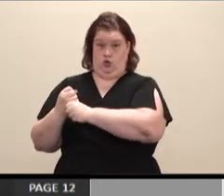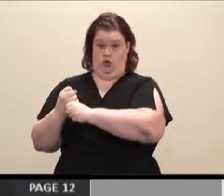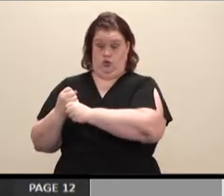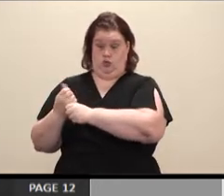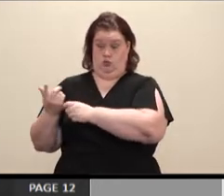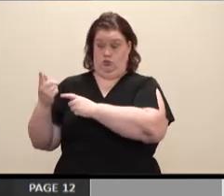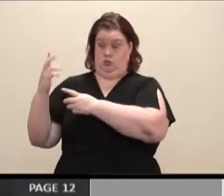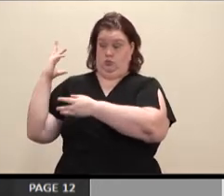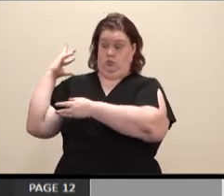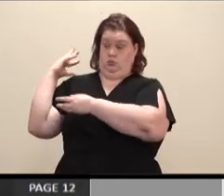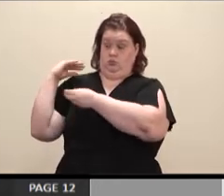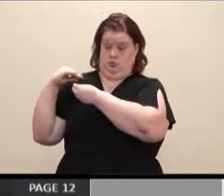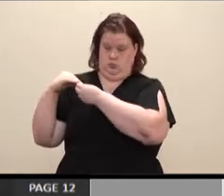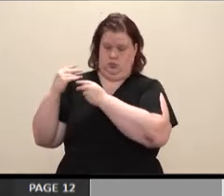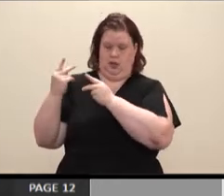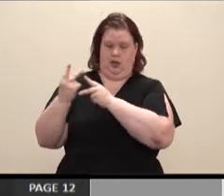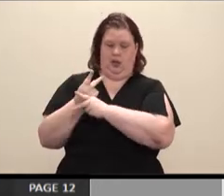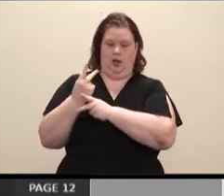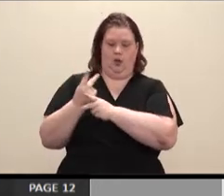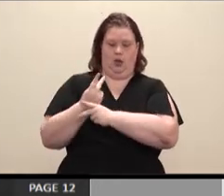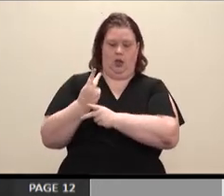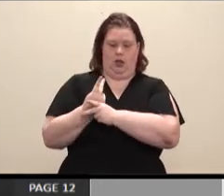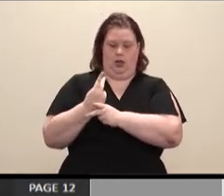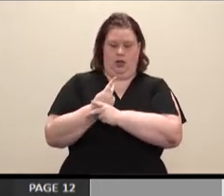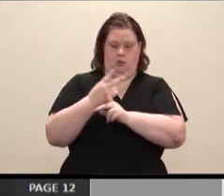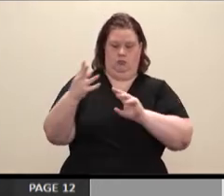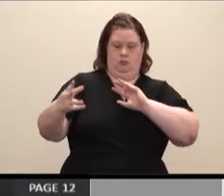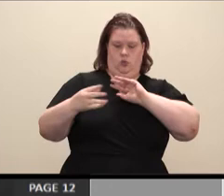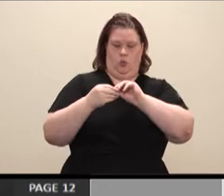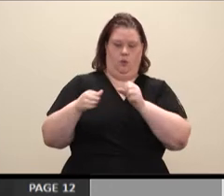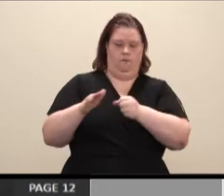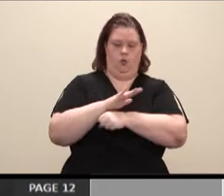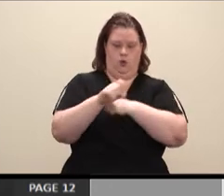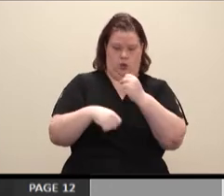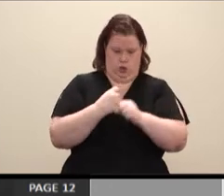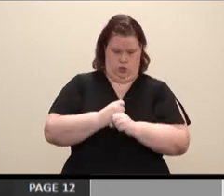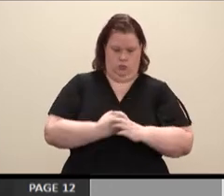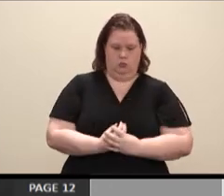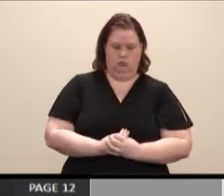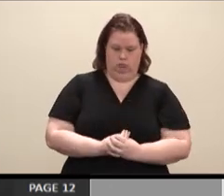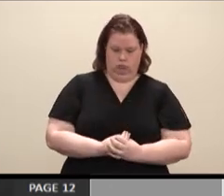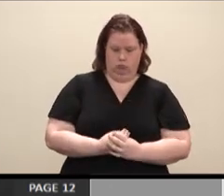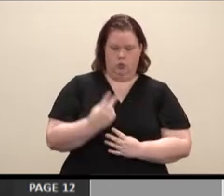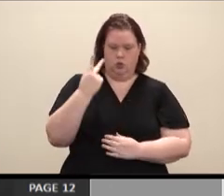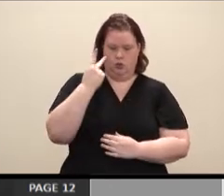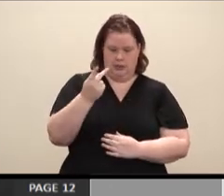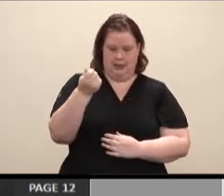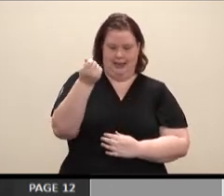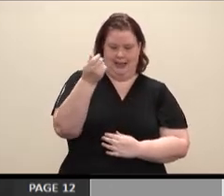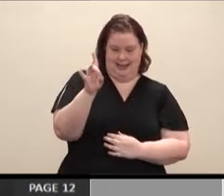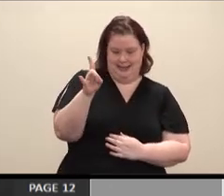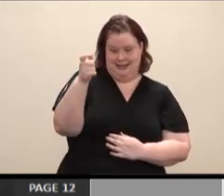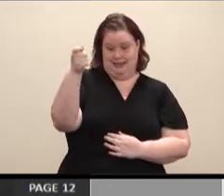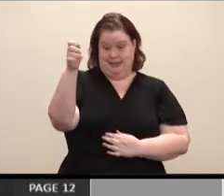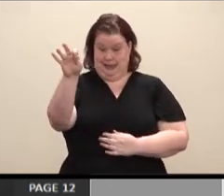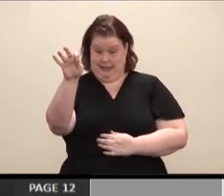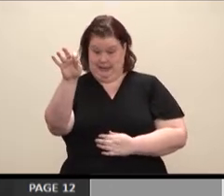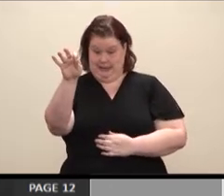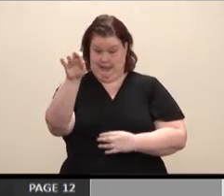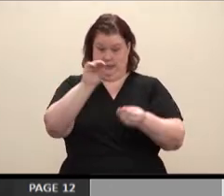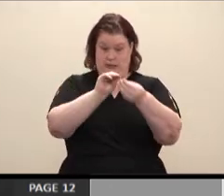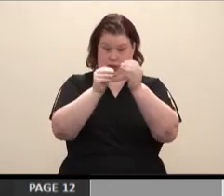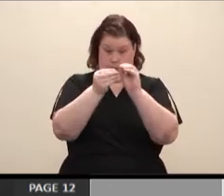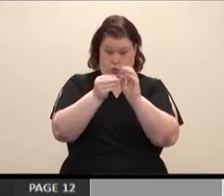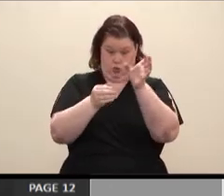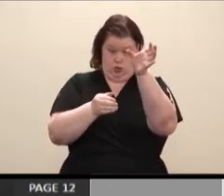the total for the whole year. So you see what our 18-19 numbers were there, what